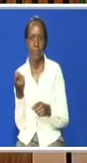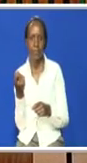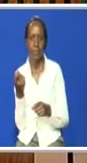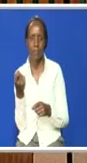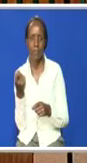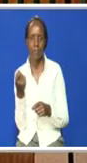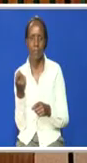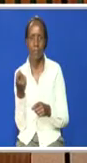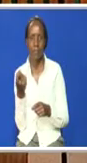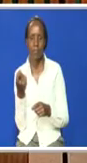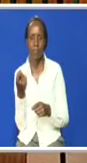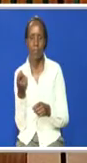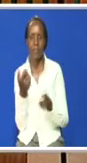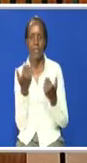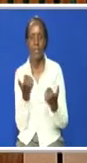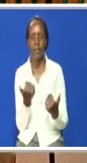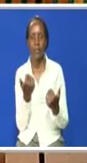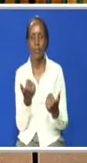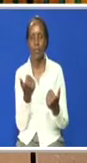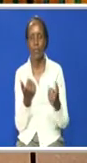Now, in this hand,